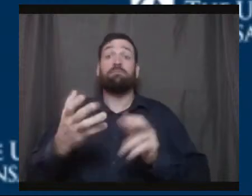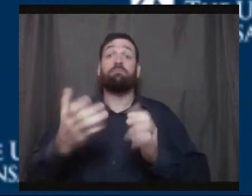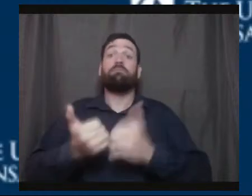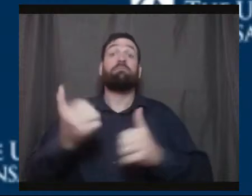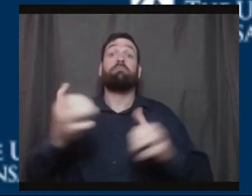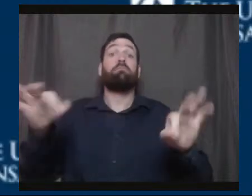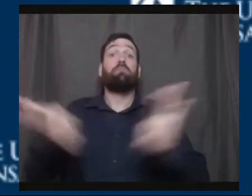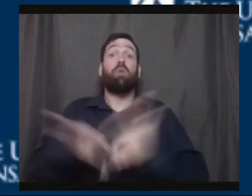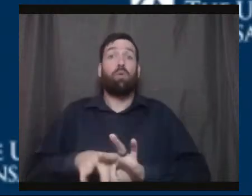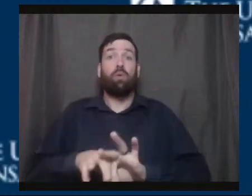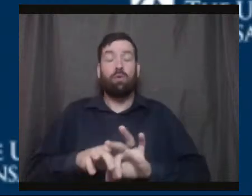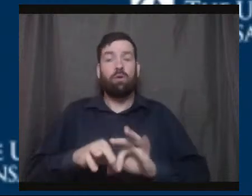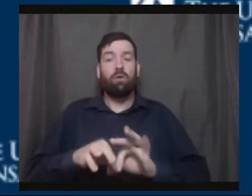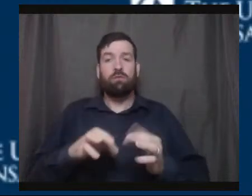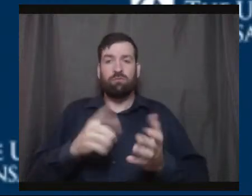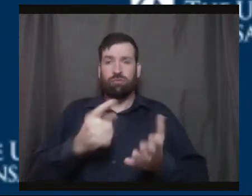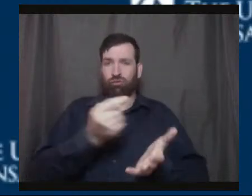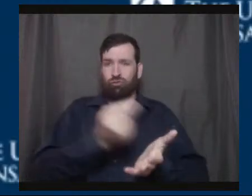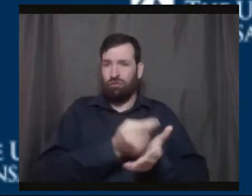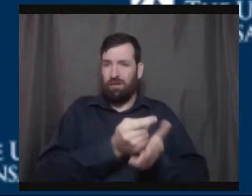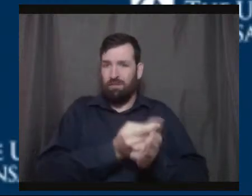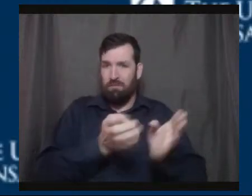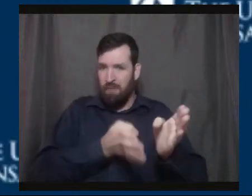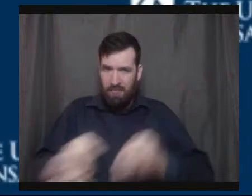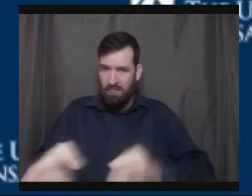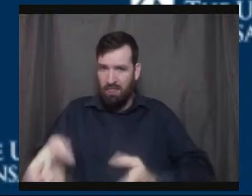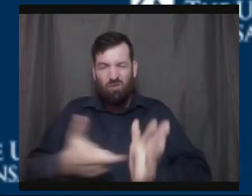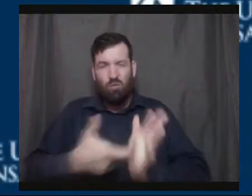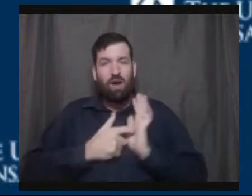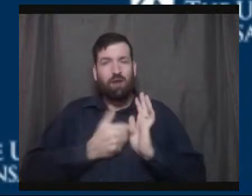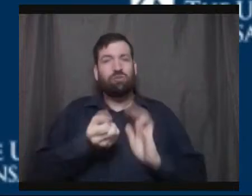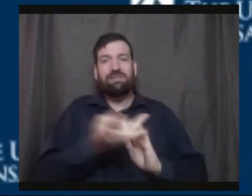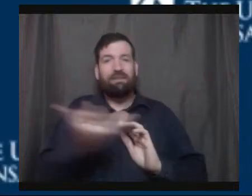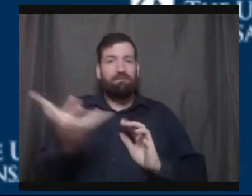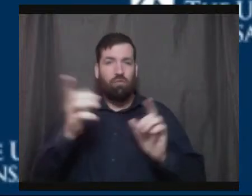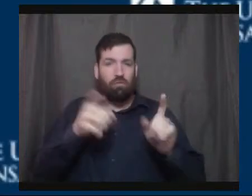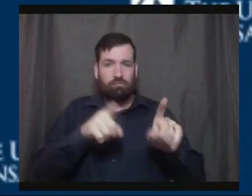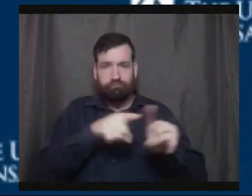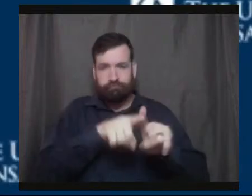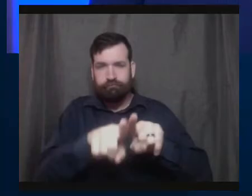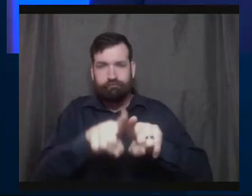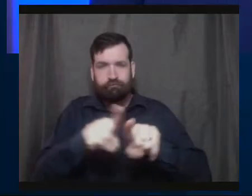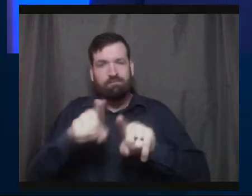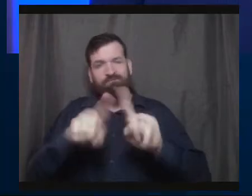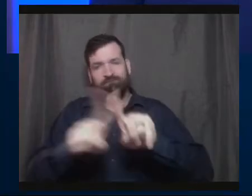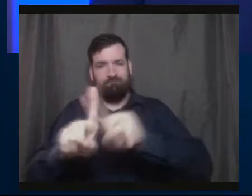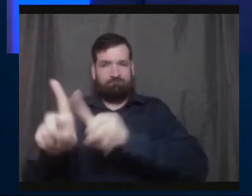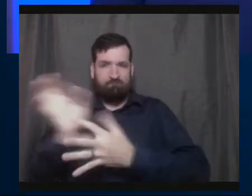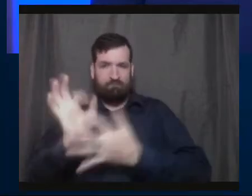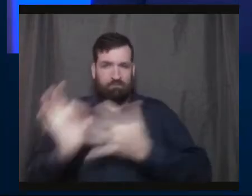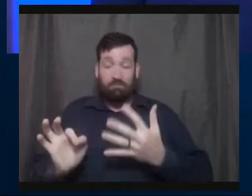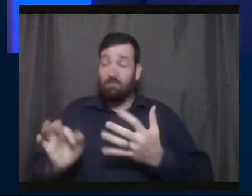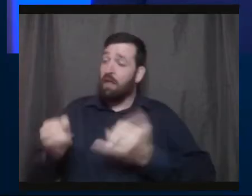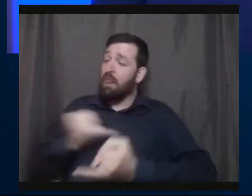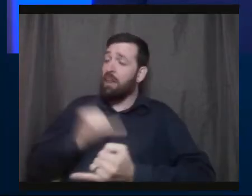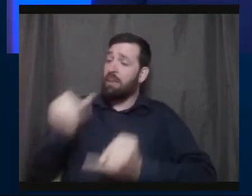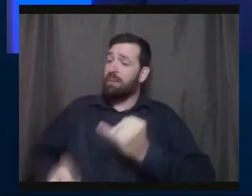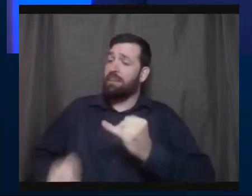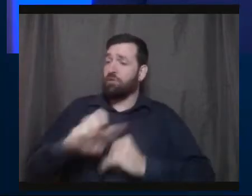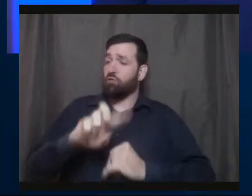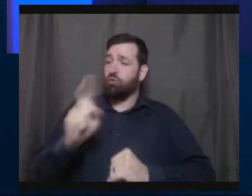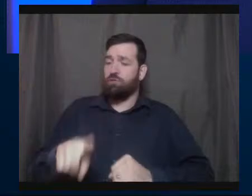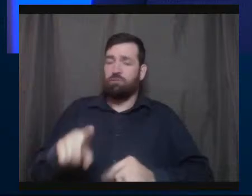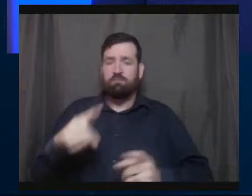is really a treatment pathway that requires multiple different avenues. Last question for you, doctor. Can someone